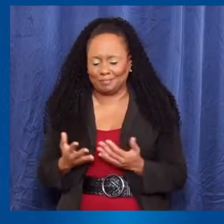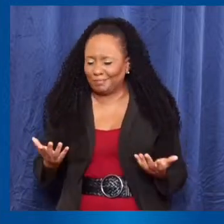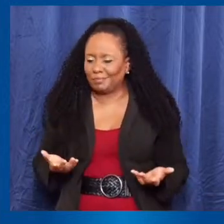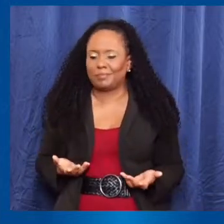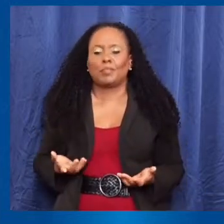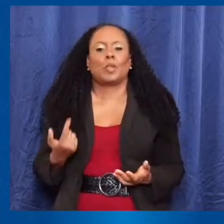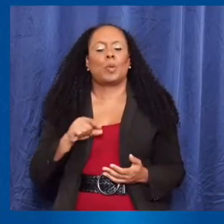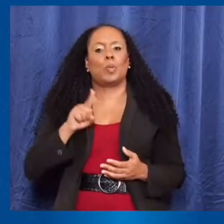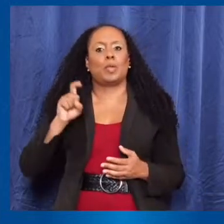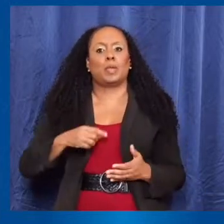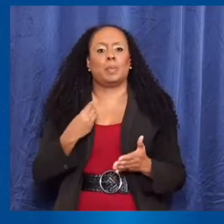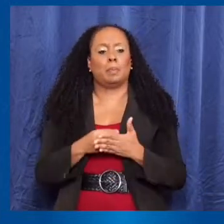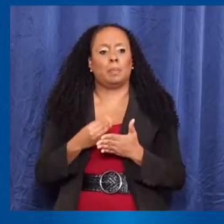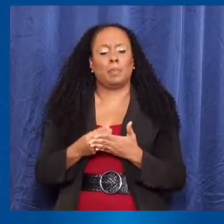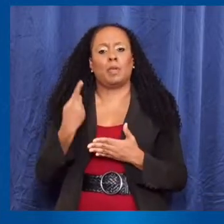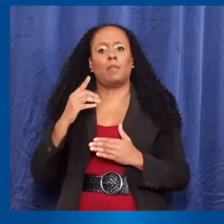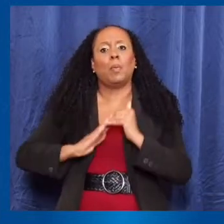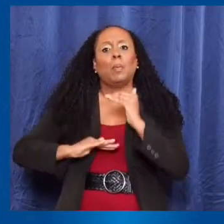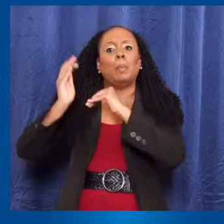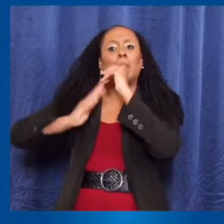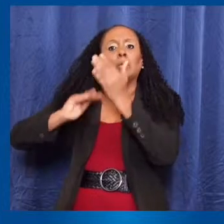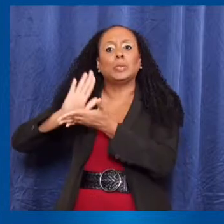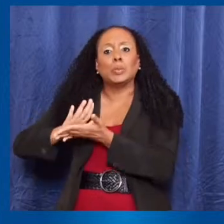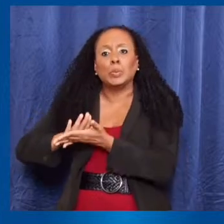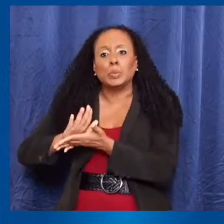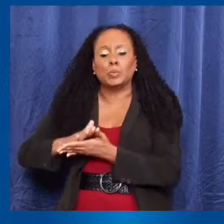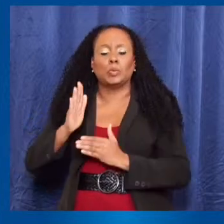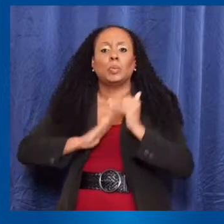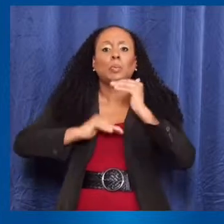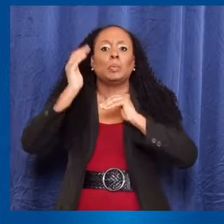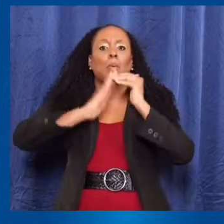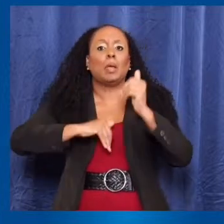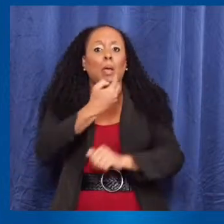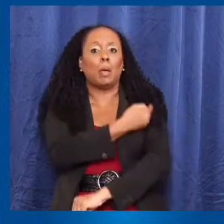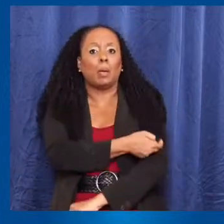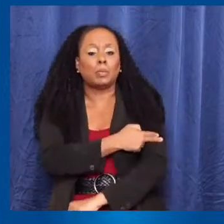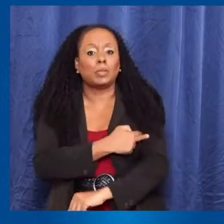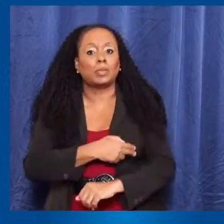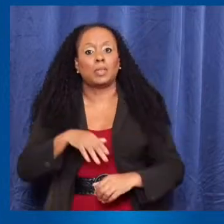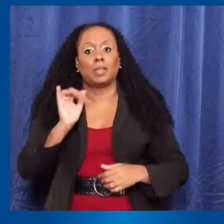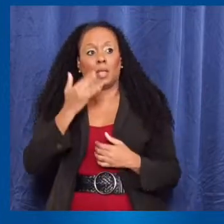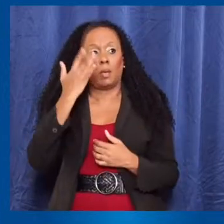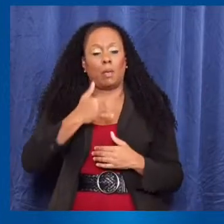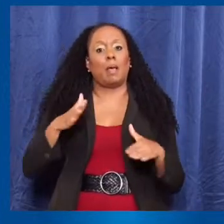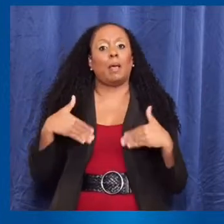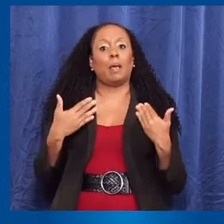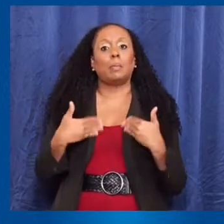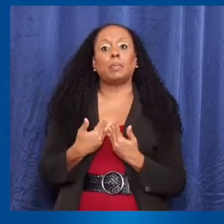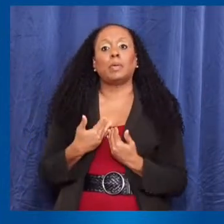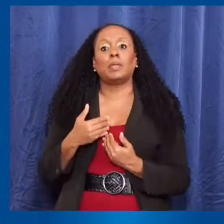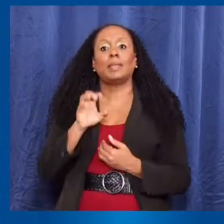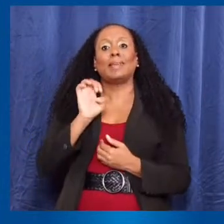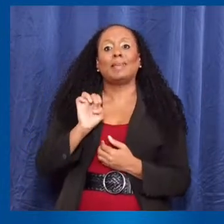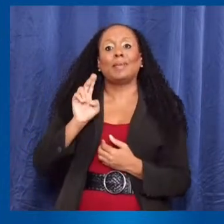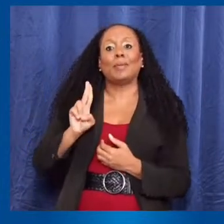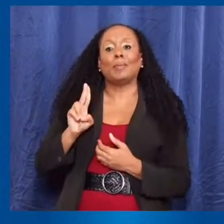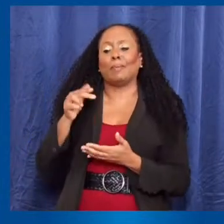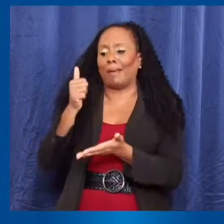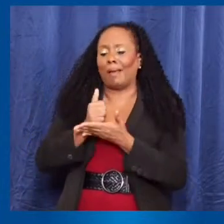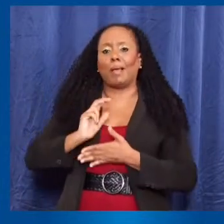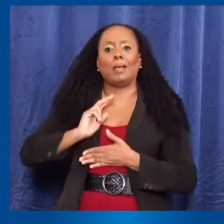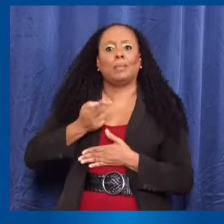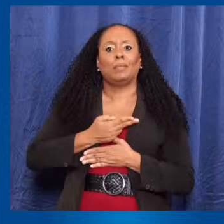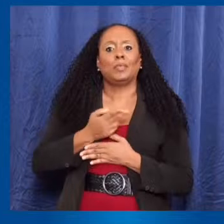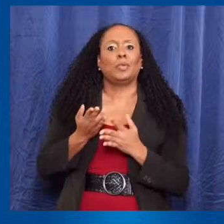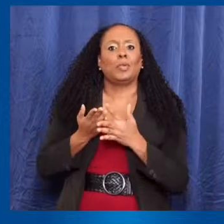build schools and hospitals, we mean it. And that's why we were very happy when the European Union helped us with the loan through the European